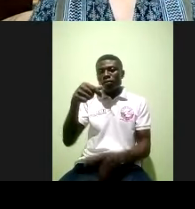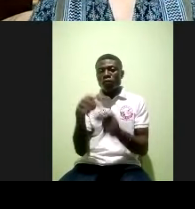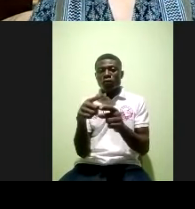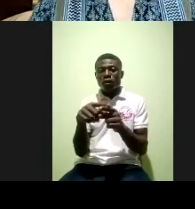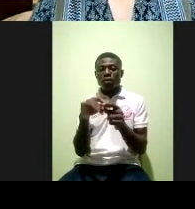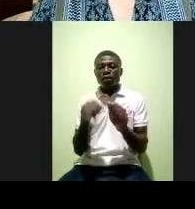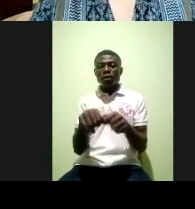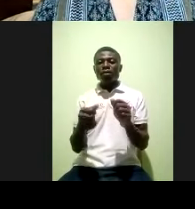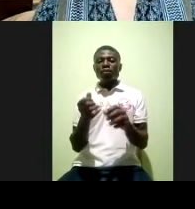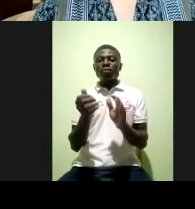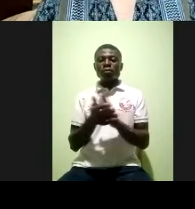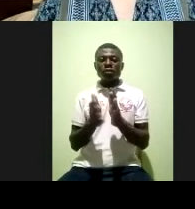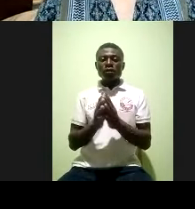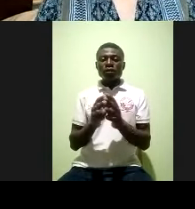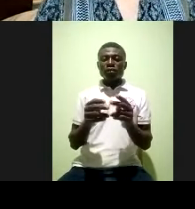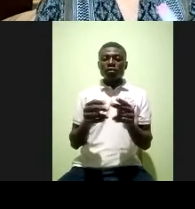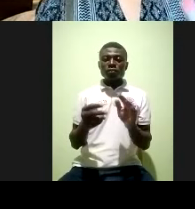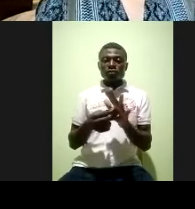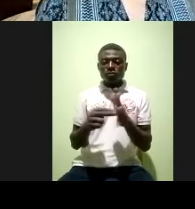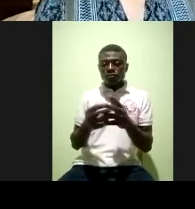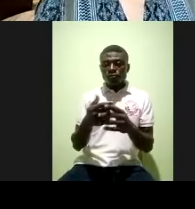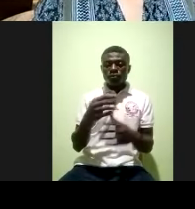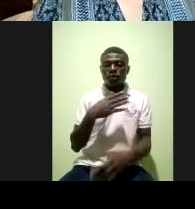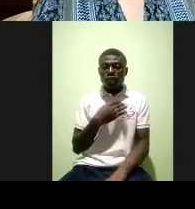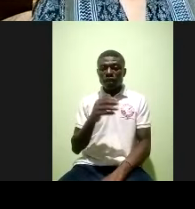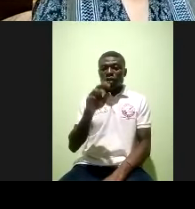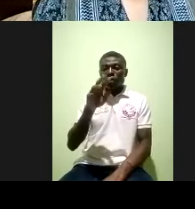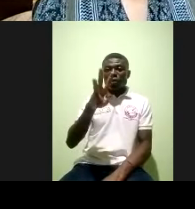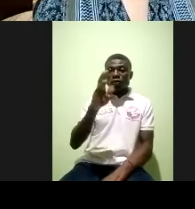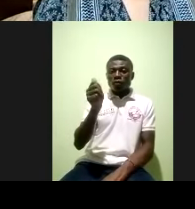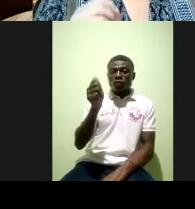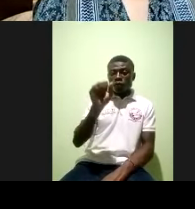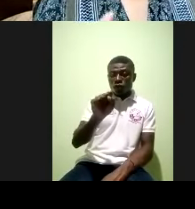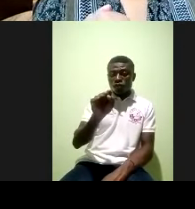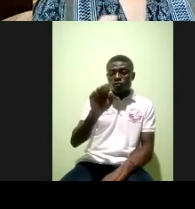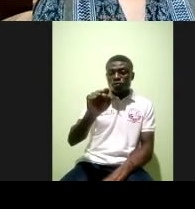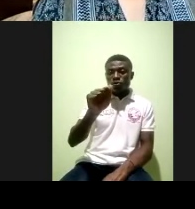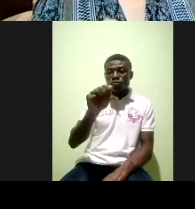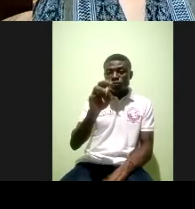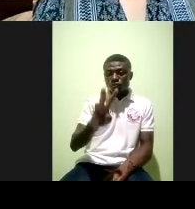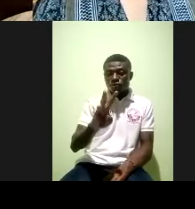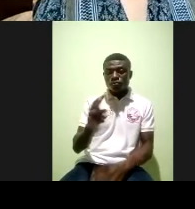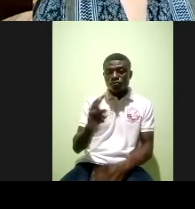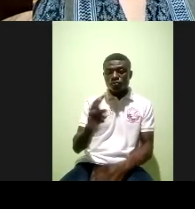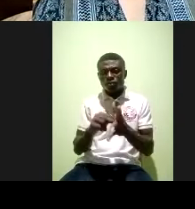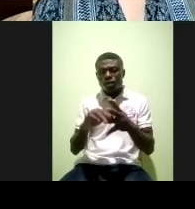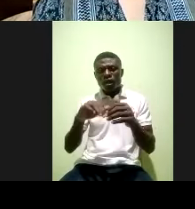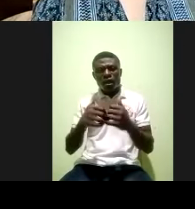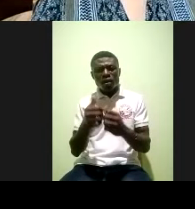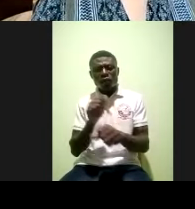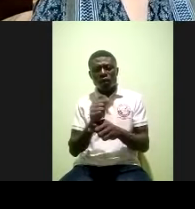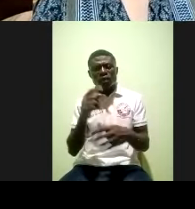be reversed, like was and saw, as I showed you some examples, losing the place while